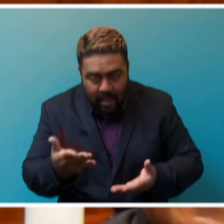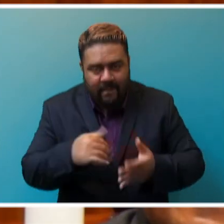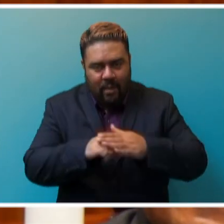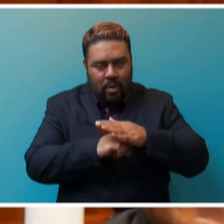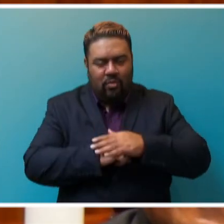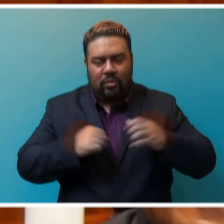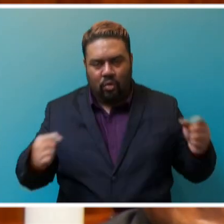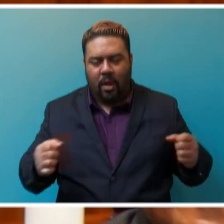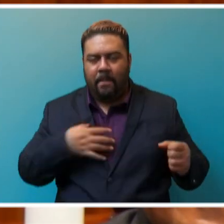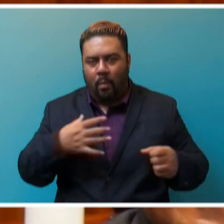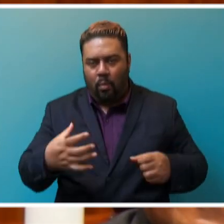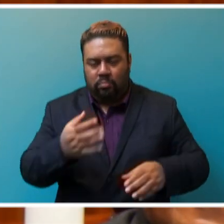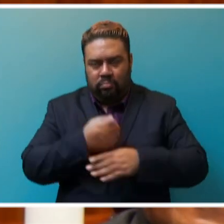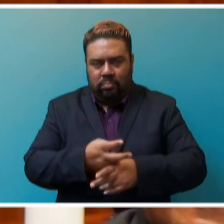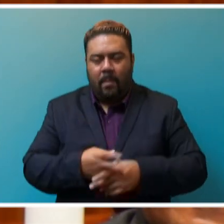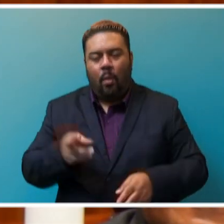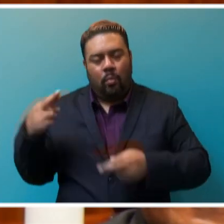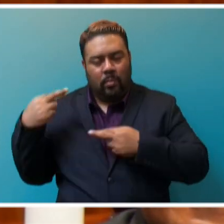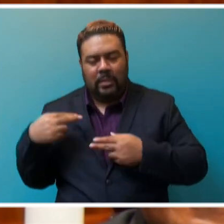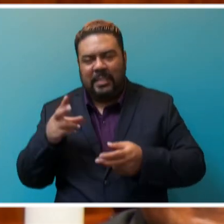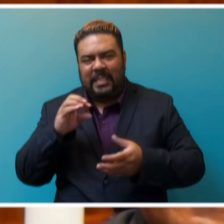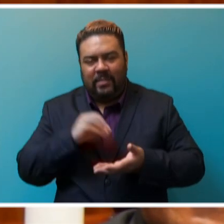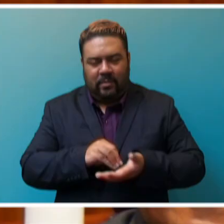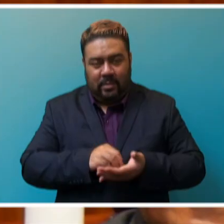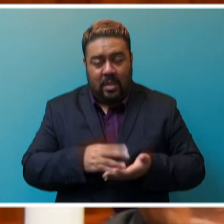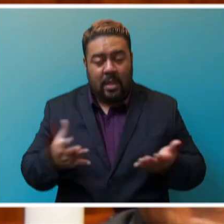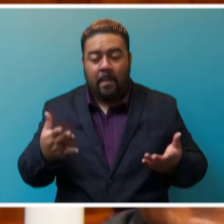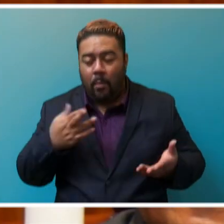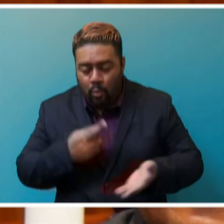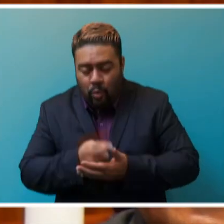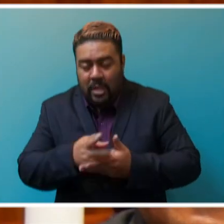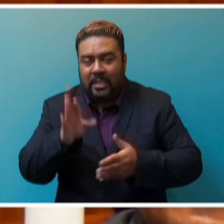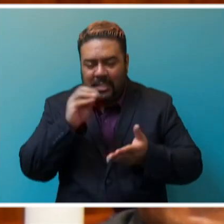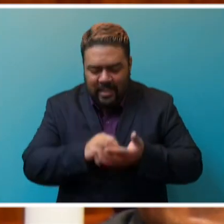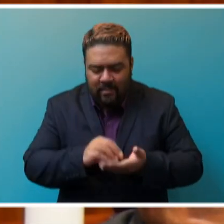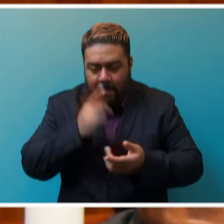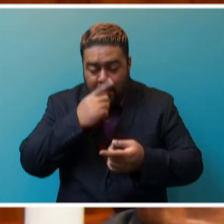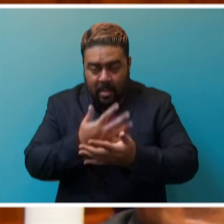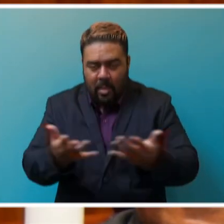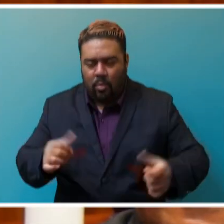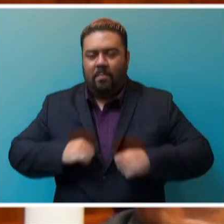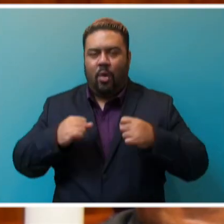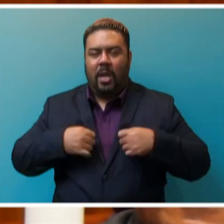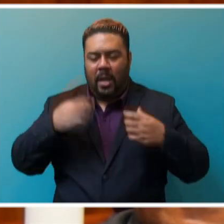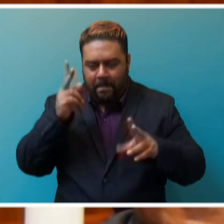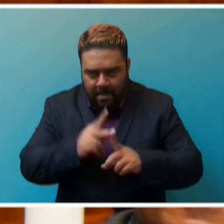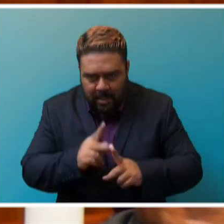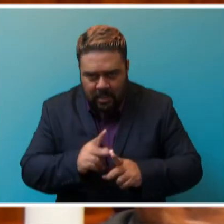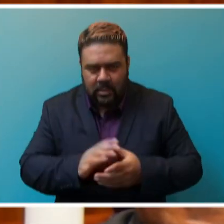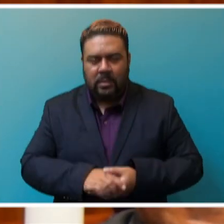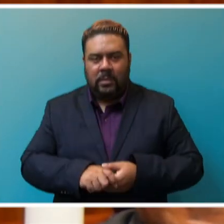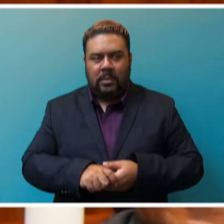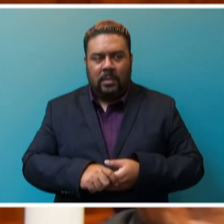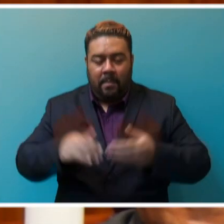stronger, more efficient, and more responsive civil service, one that truly serves the people with pride and purpose.